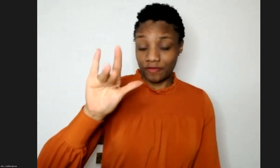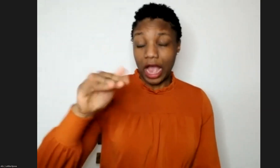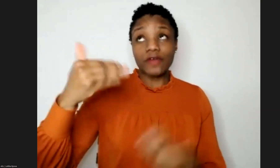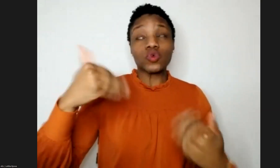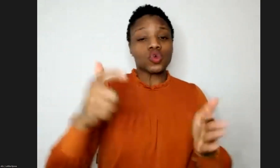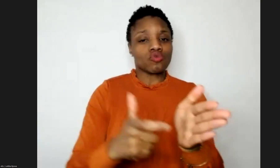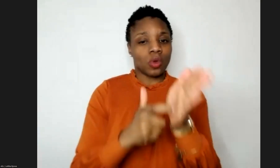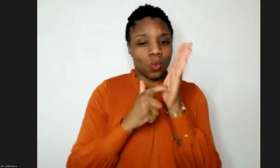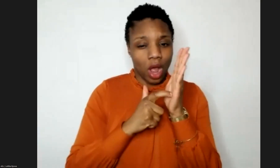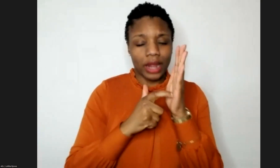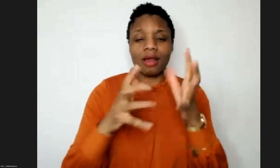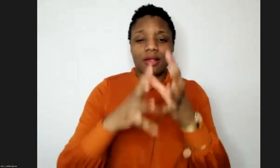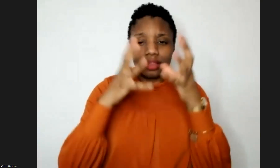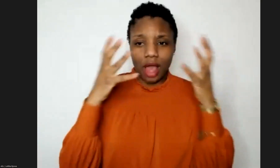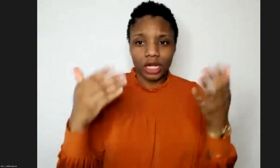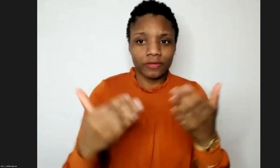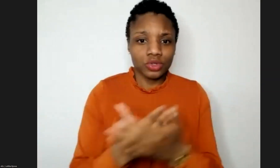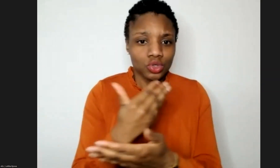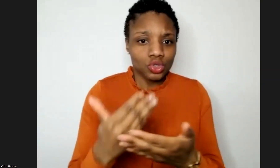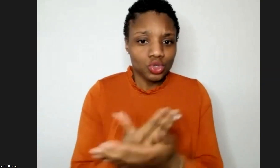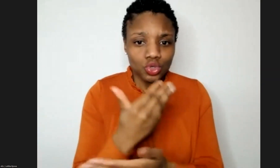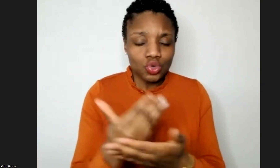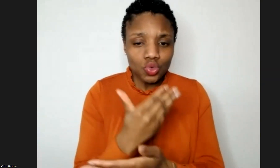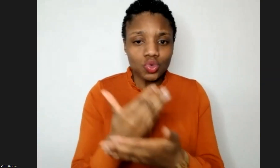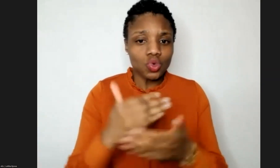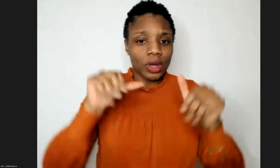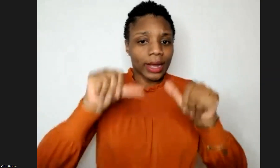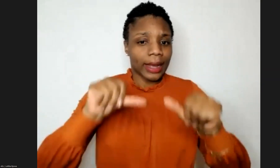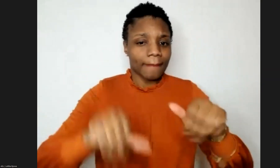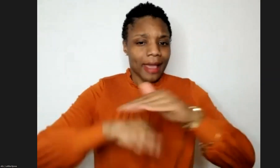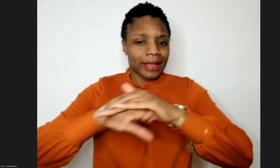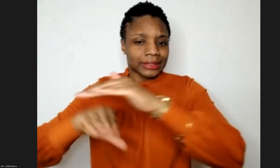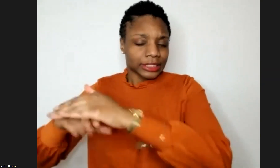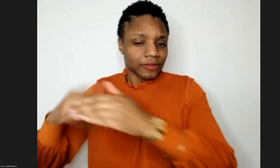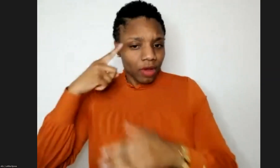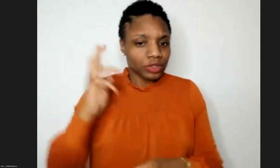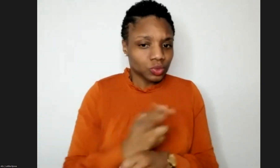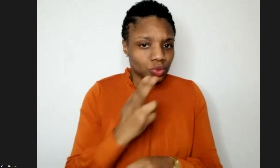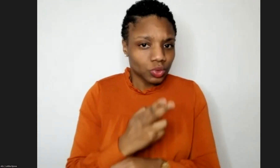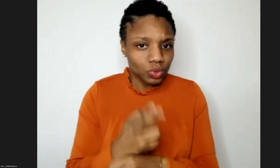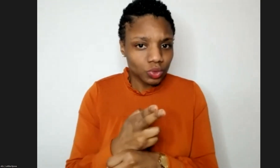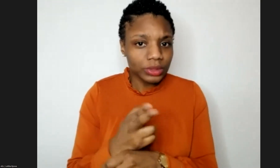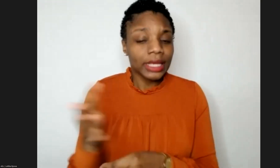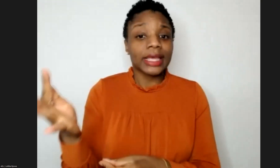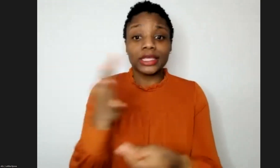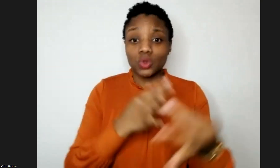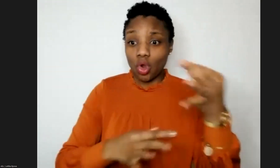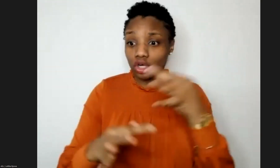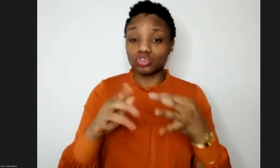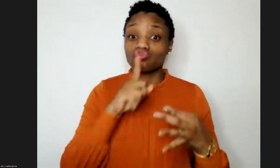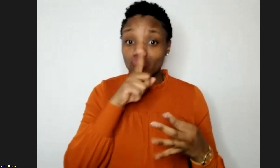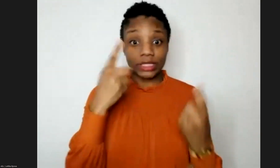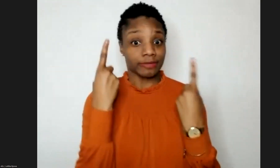of new generation capacity to be deployed in order to achieve our greenhouse